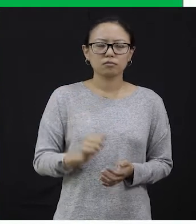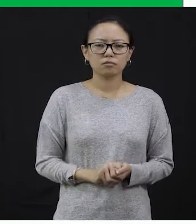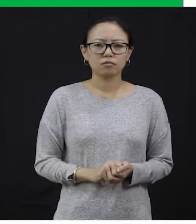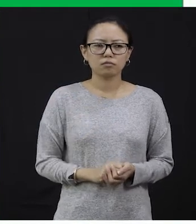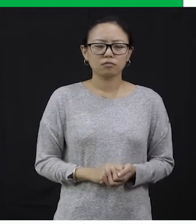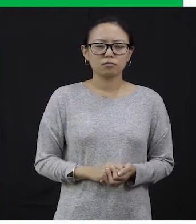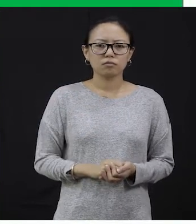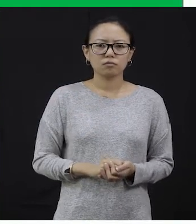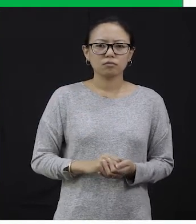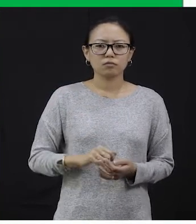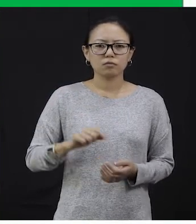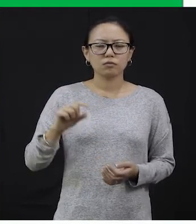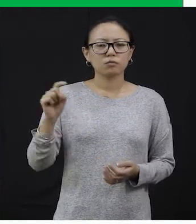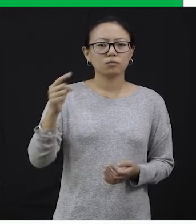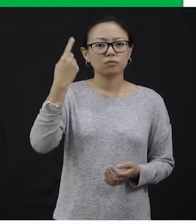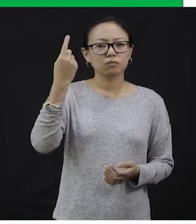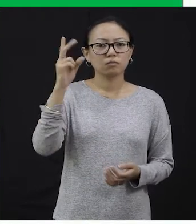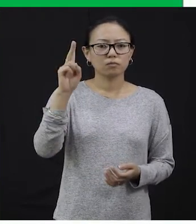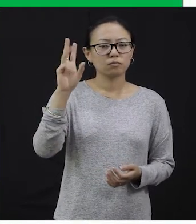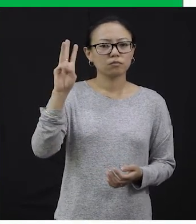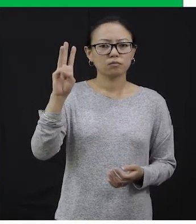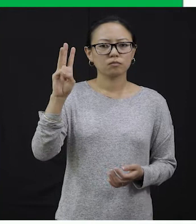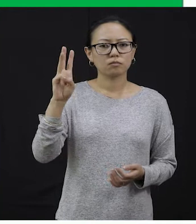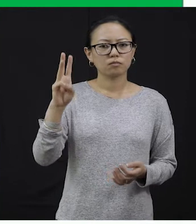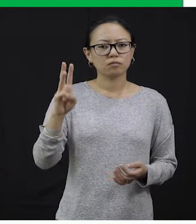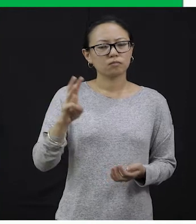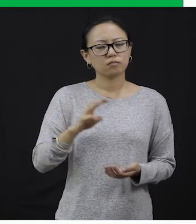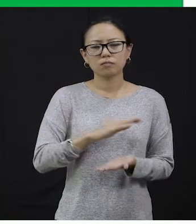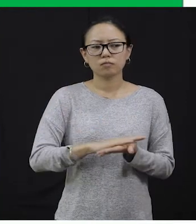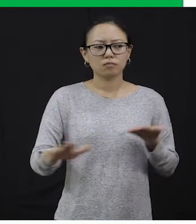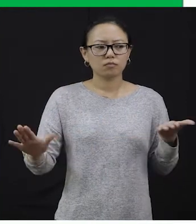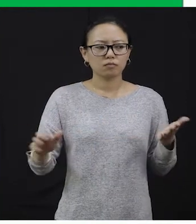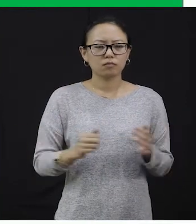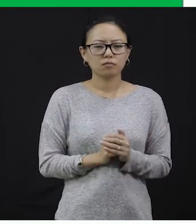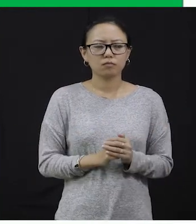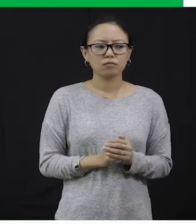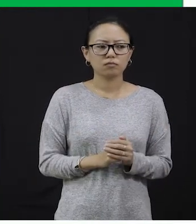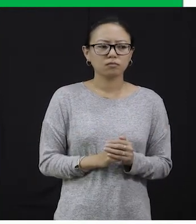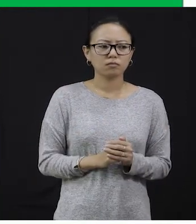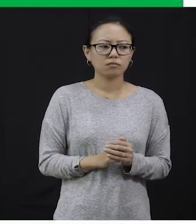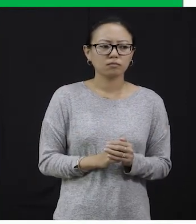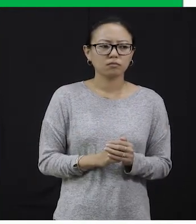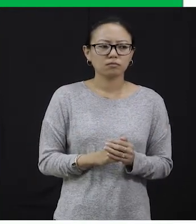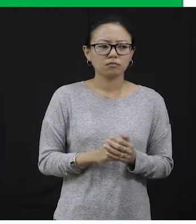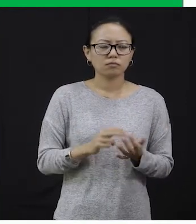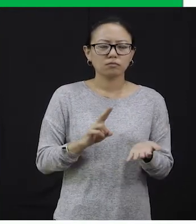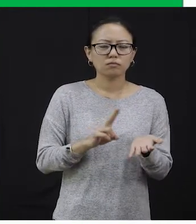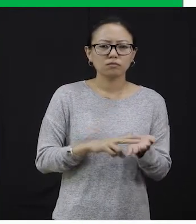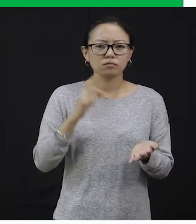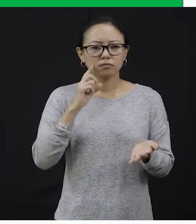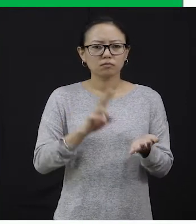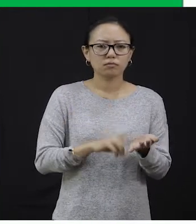been done for us. 99. So in words, we wrote as NINE, TINE,